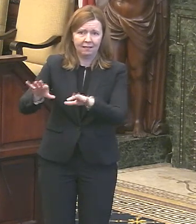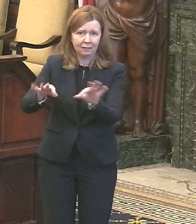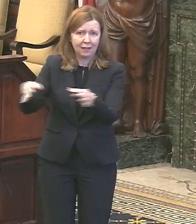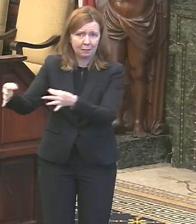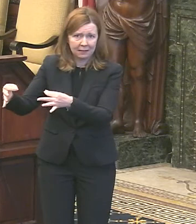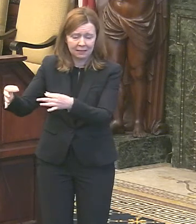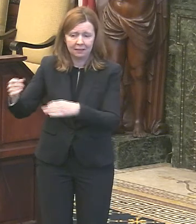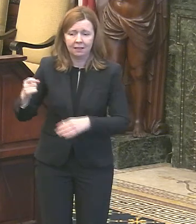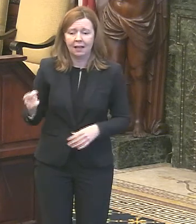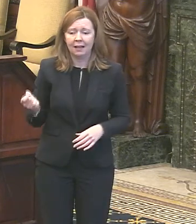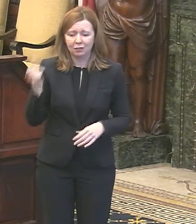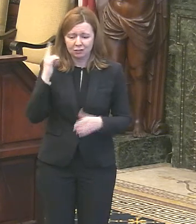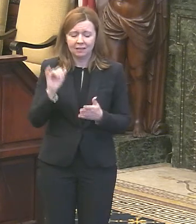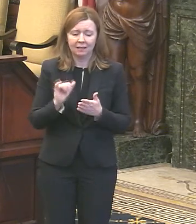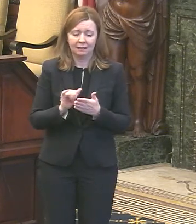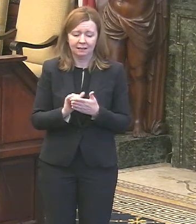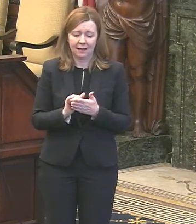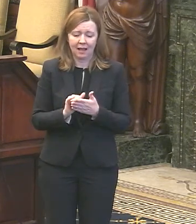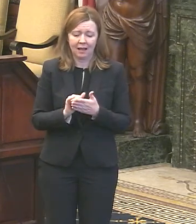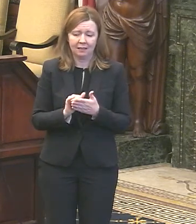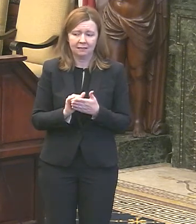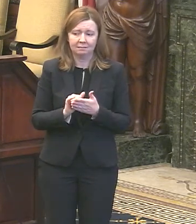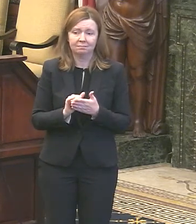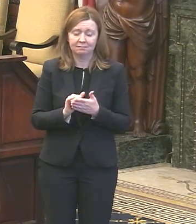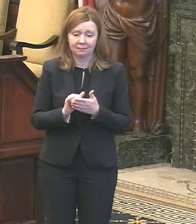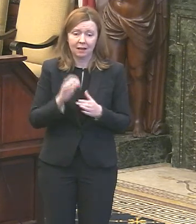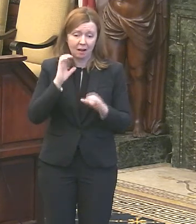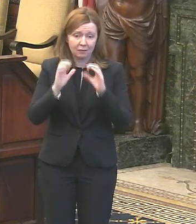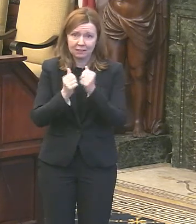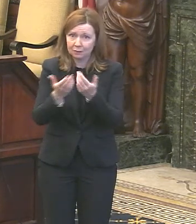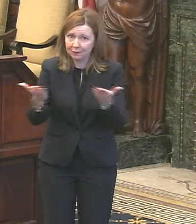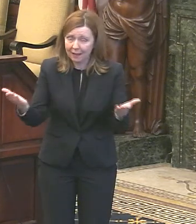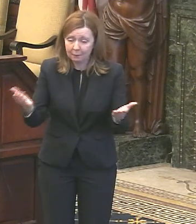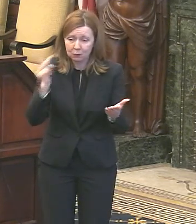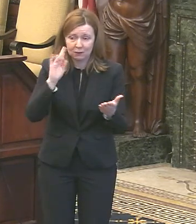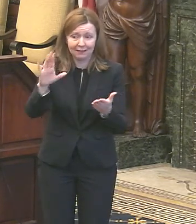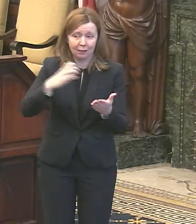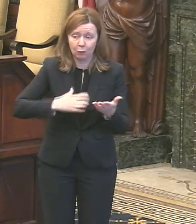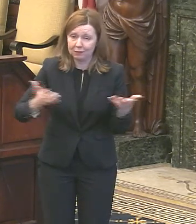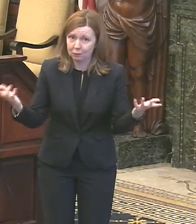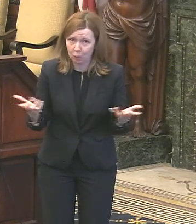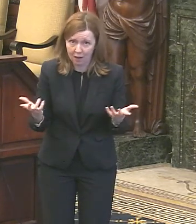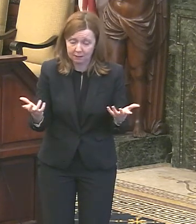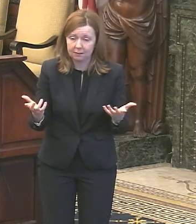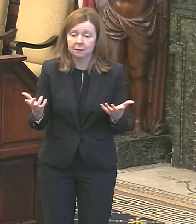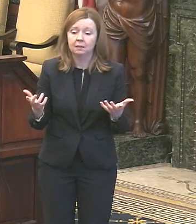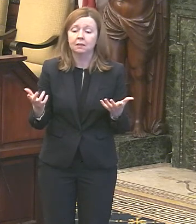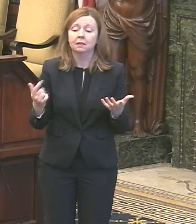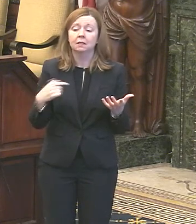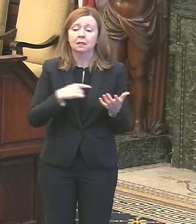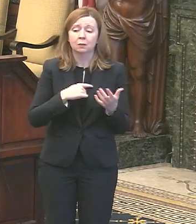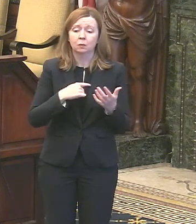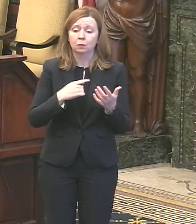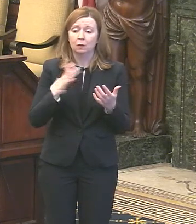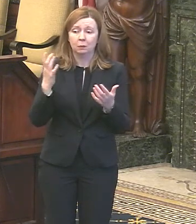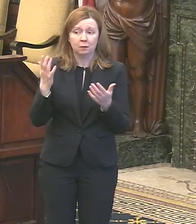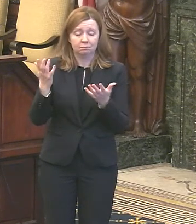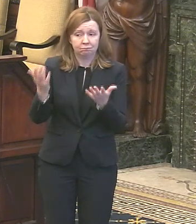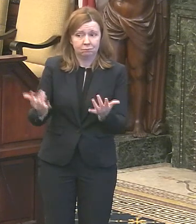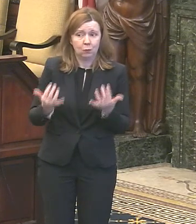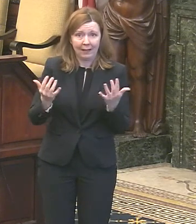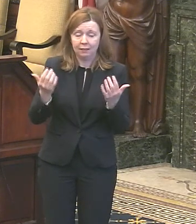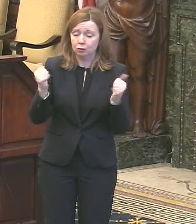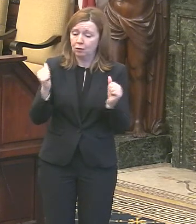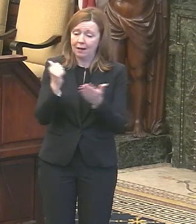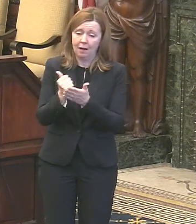understand that Penn is potentially in conversation with them to see what their wishes are, and we'd be standing by to try to help